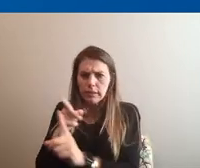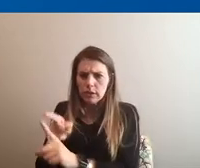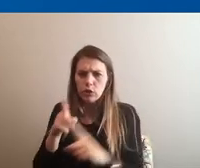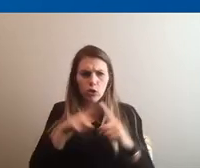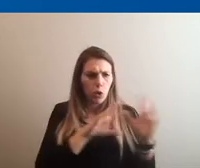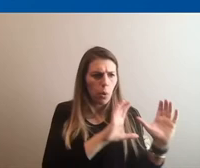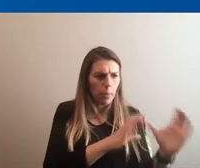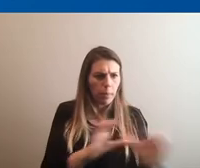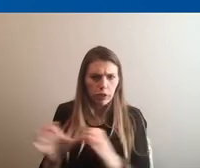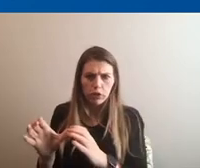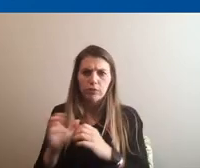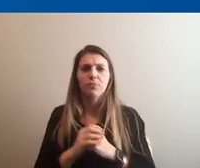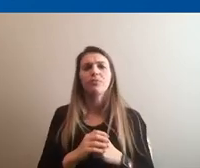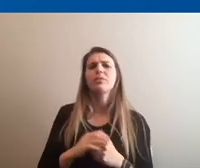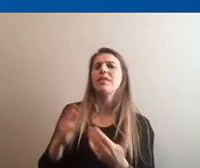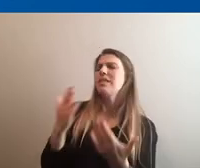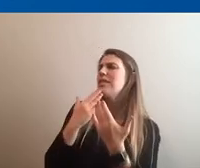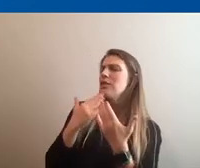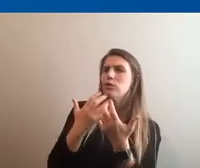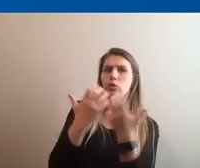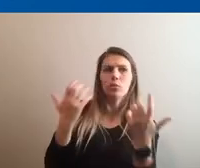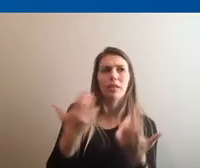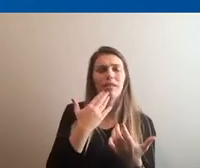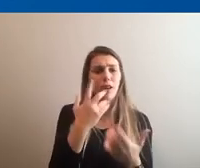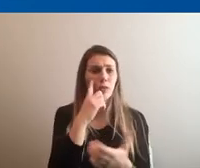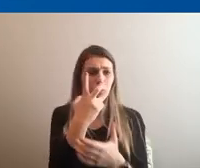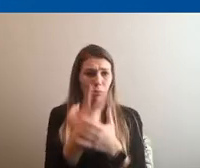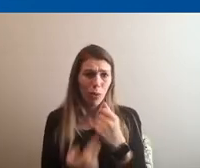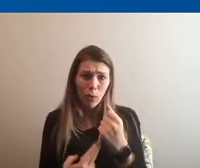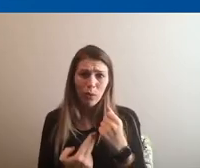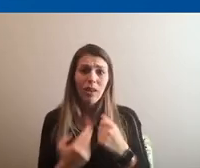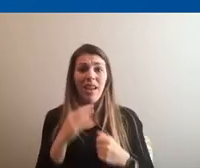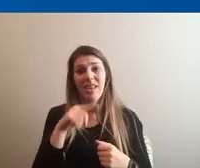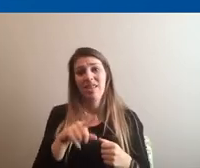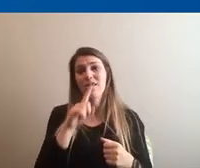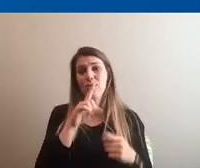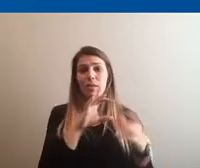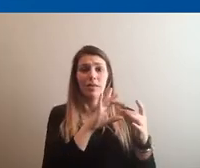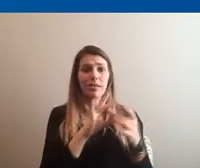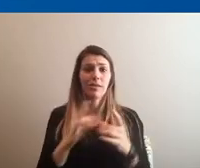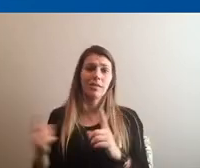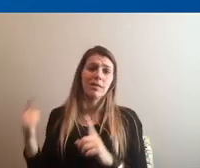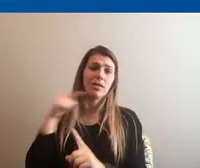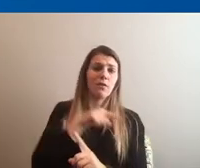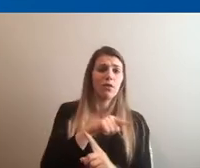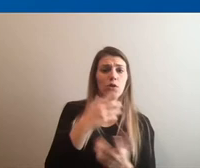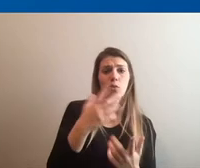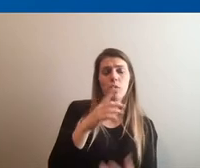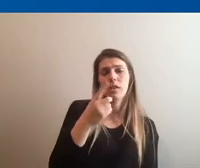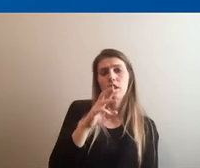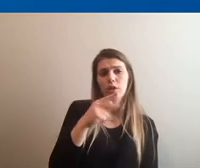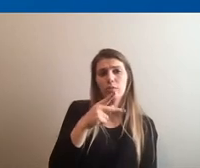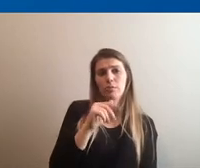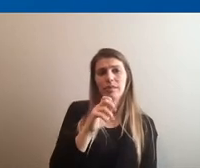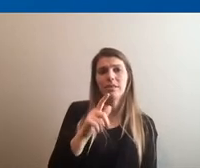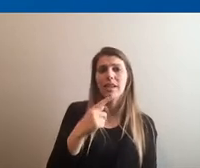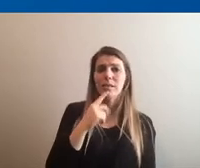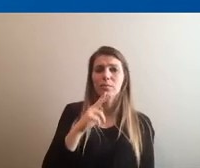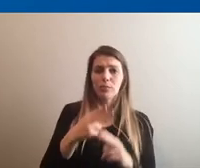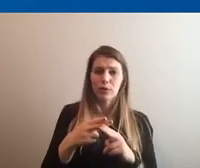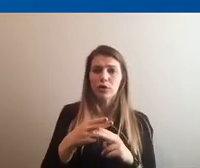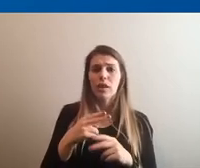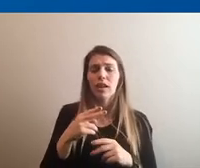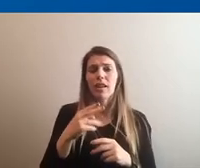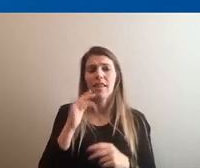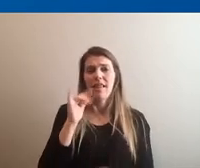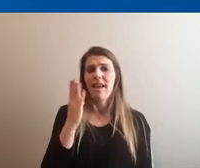are. Thank you so much. Thank you both. And this actually goes right back to the first thing that Dr. Patel said about